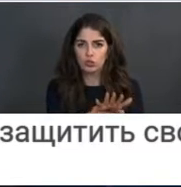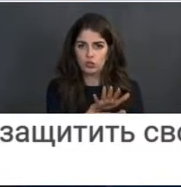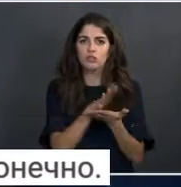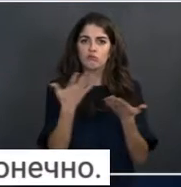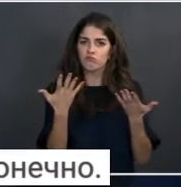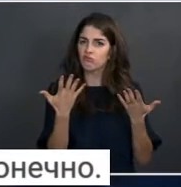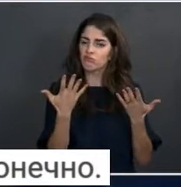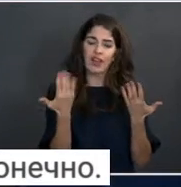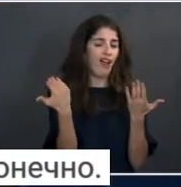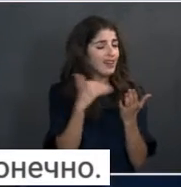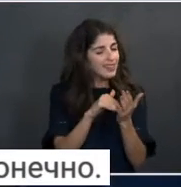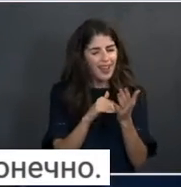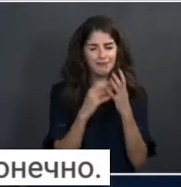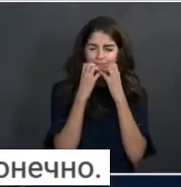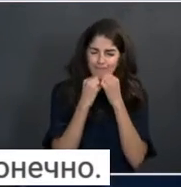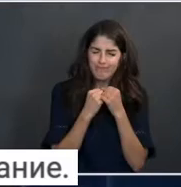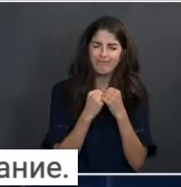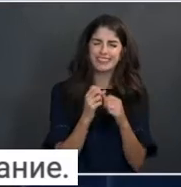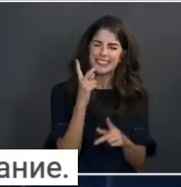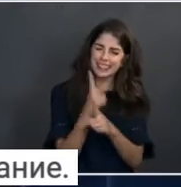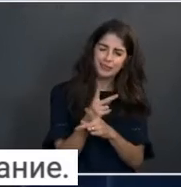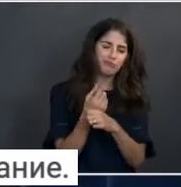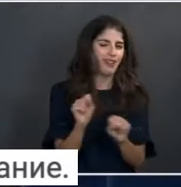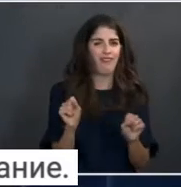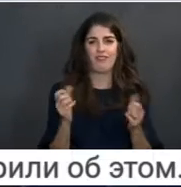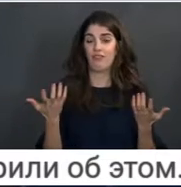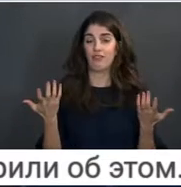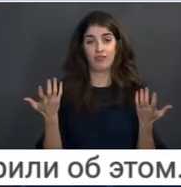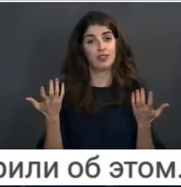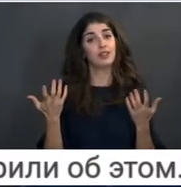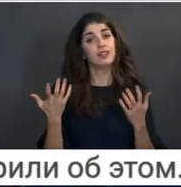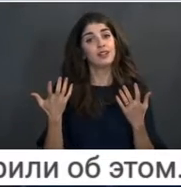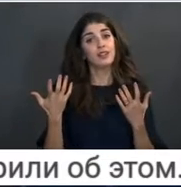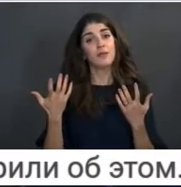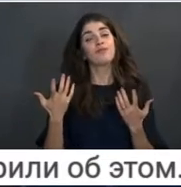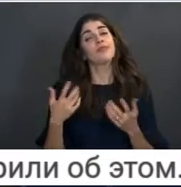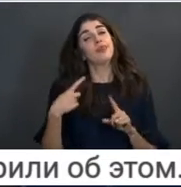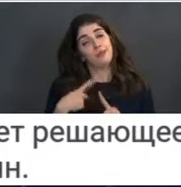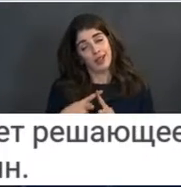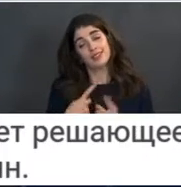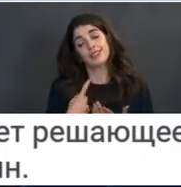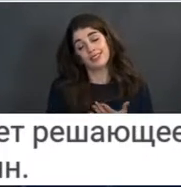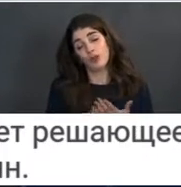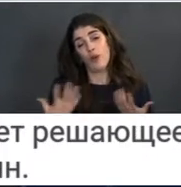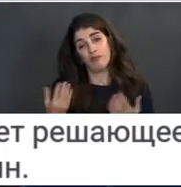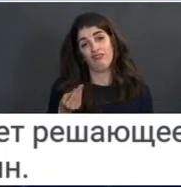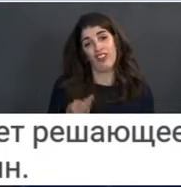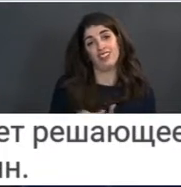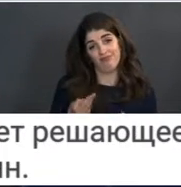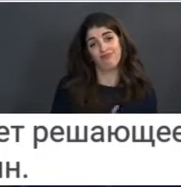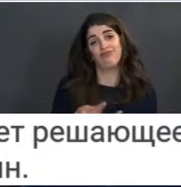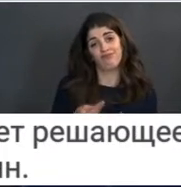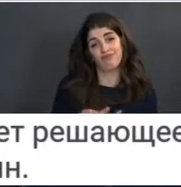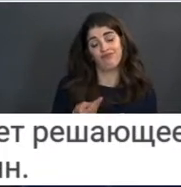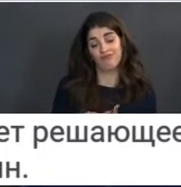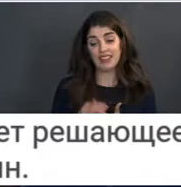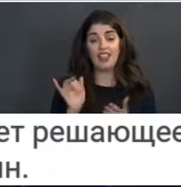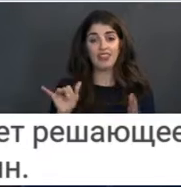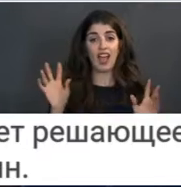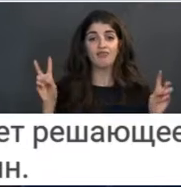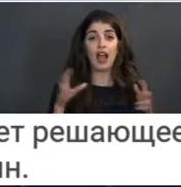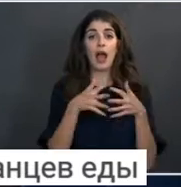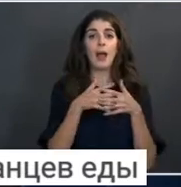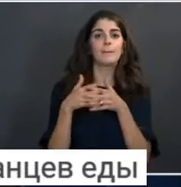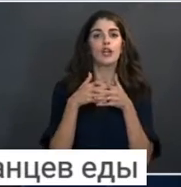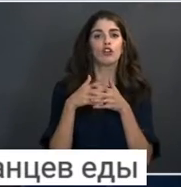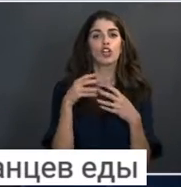students safe and teachers safe, of course. But it is also funding, and we've talked about this quite a bit in here. And the American Rescue Plan is pivotal for a